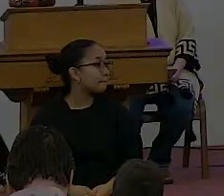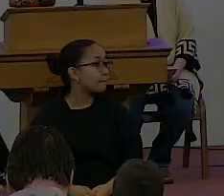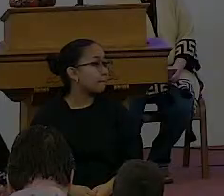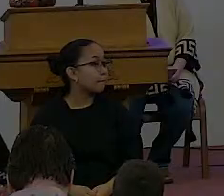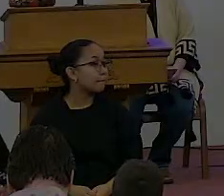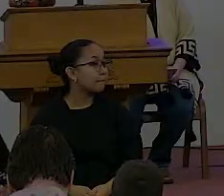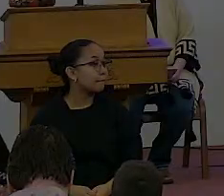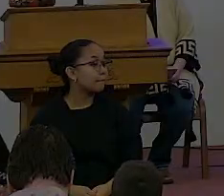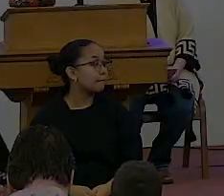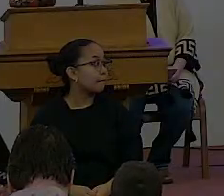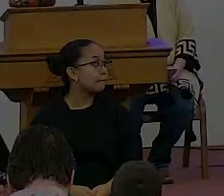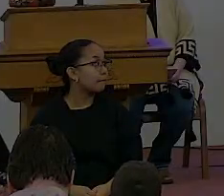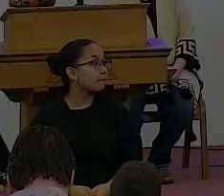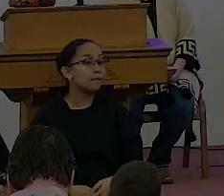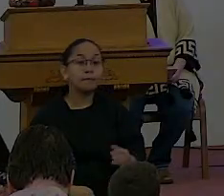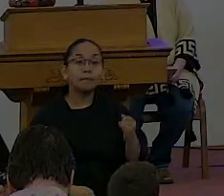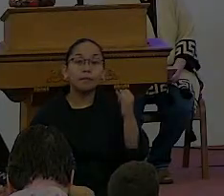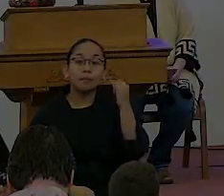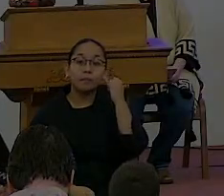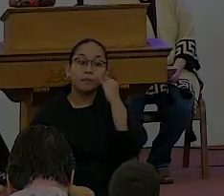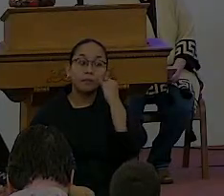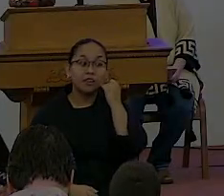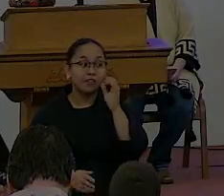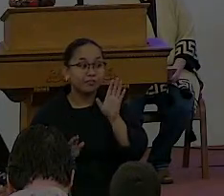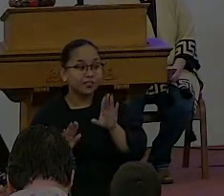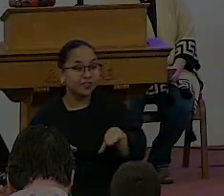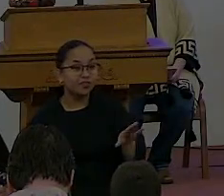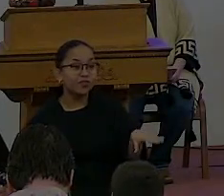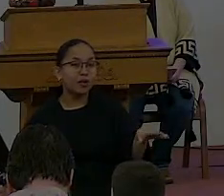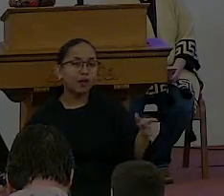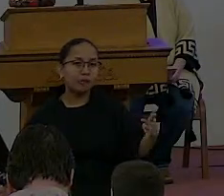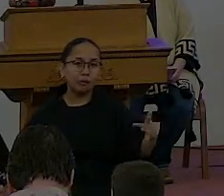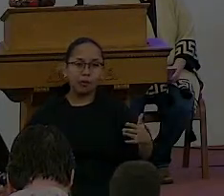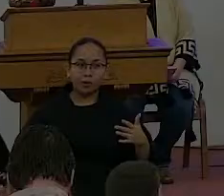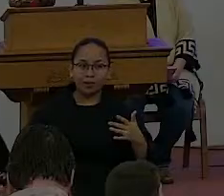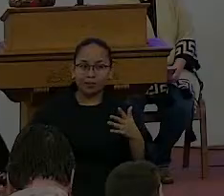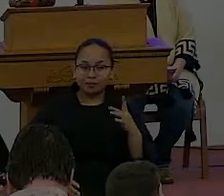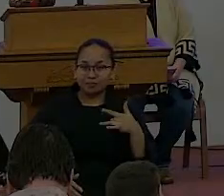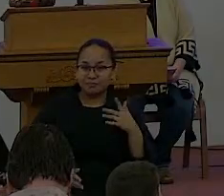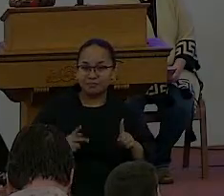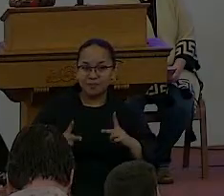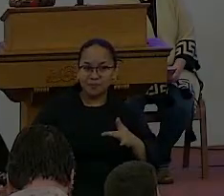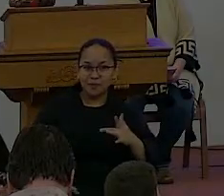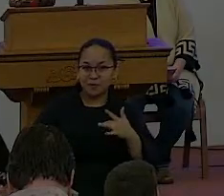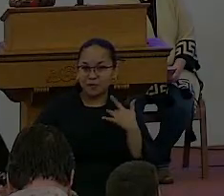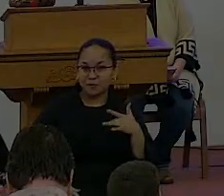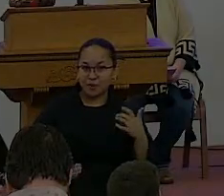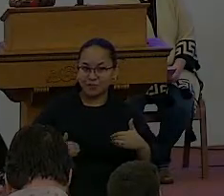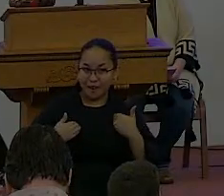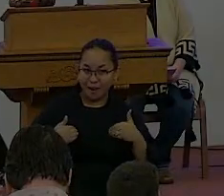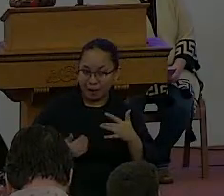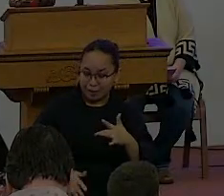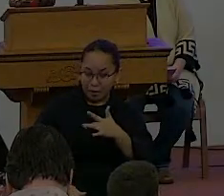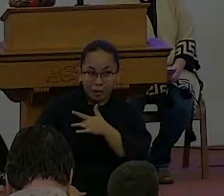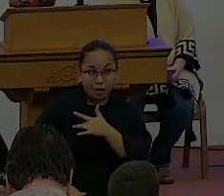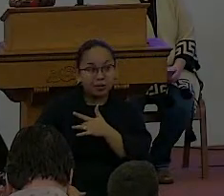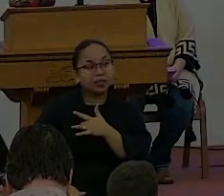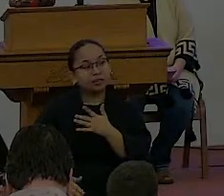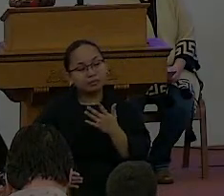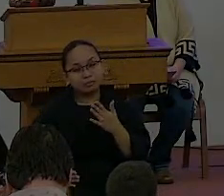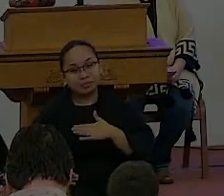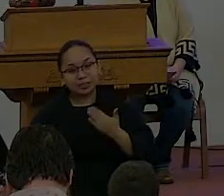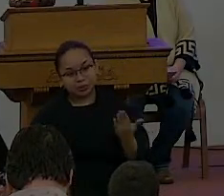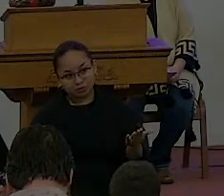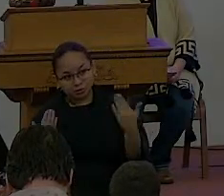If children or young at heart would like to come forward, we have a story to share with you today.